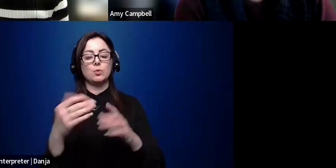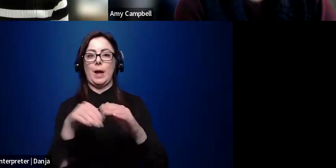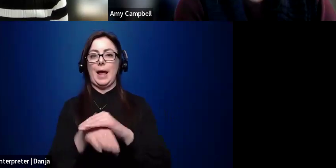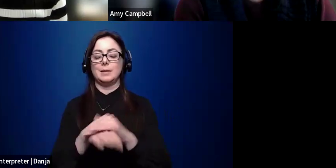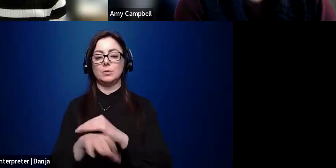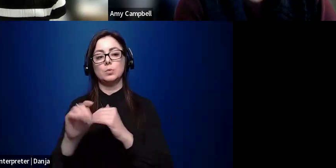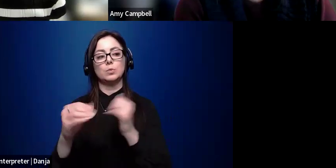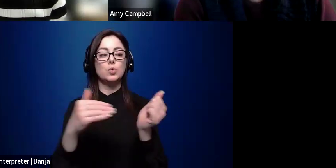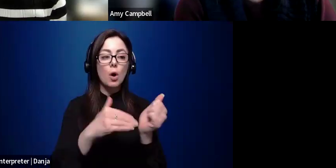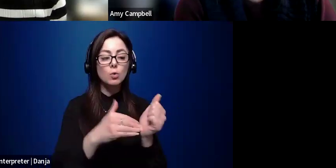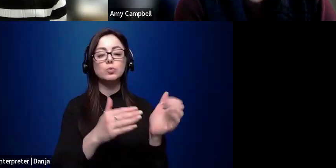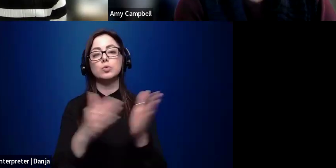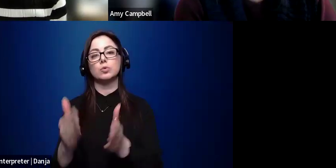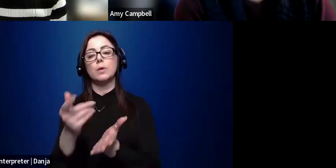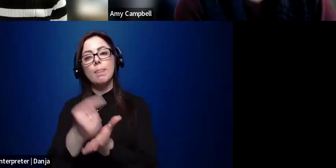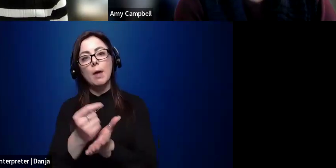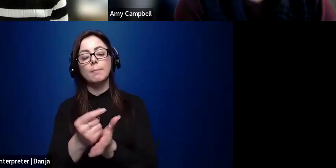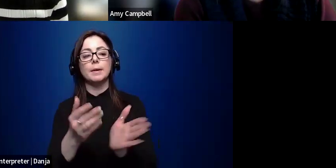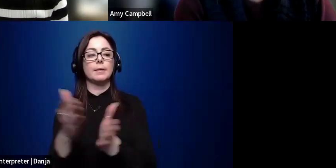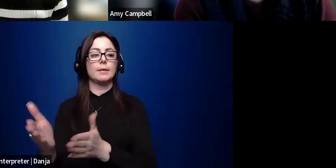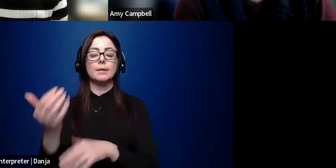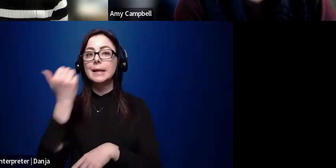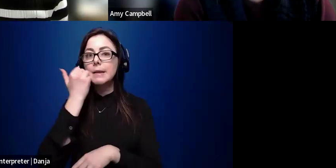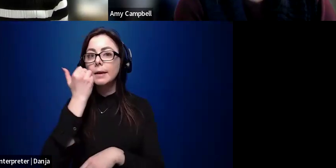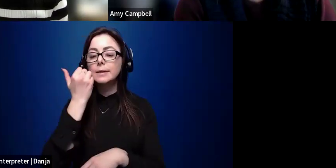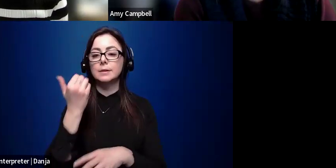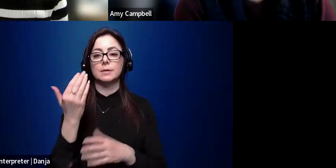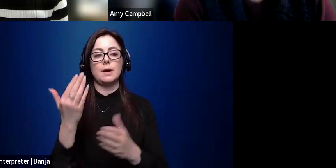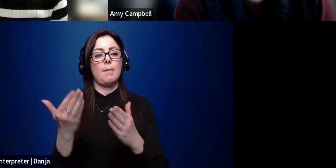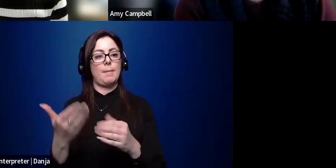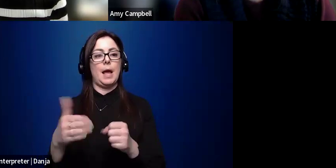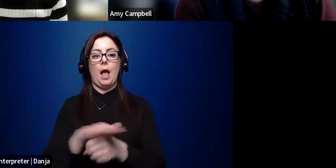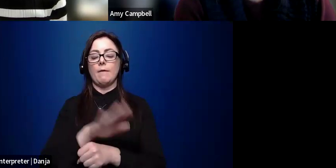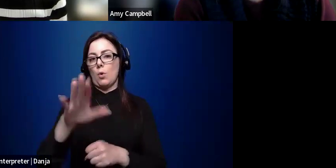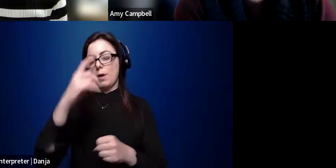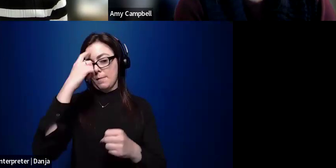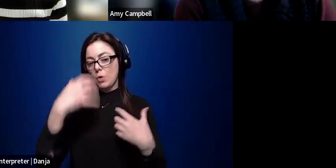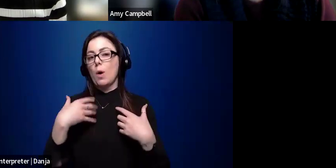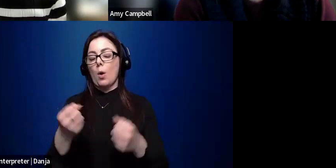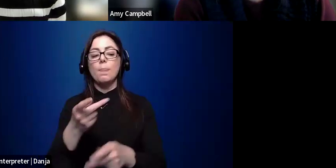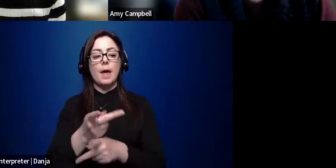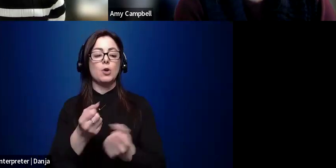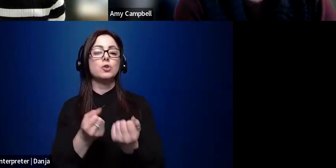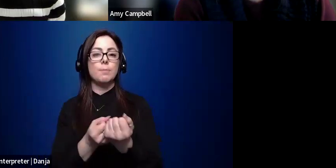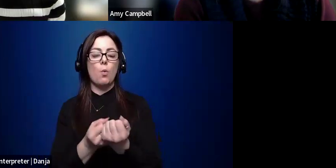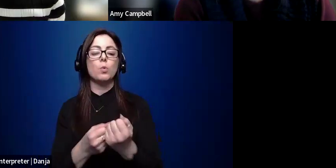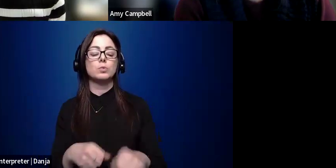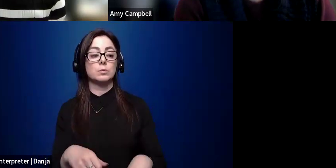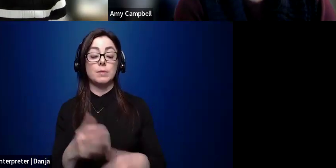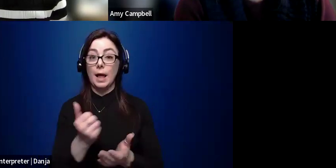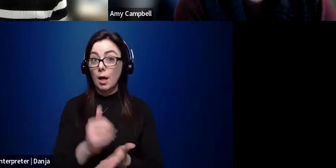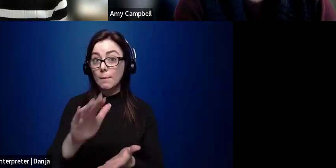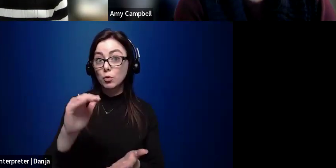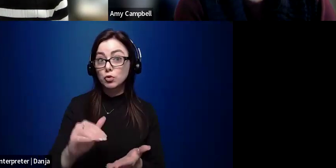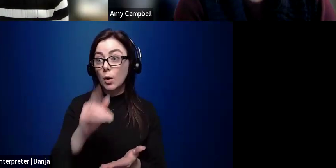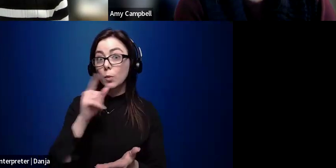and therapies and dentists, and maybe covering your mental health care supports. Does it help your child who's